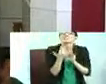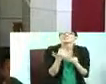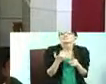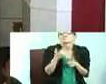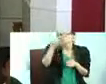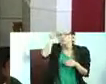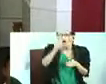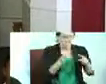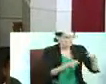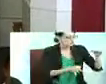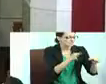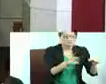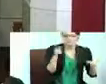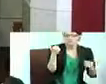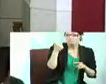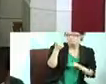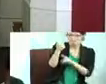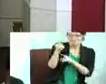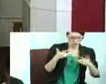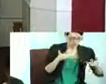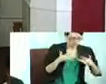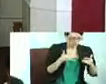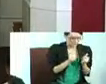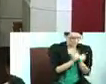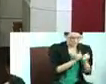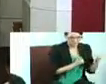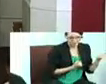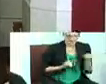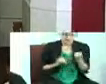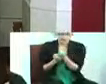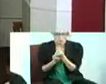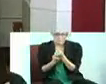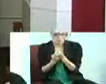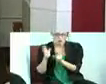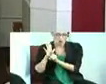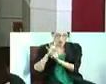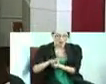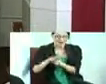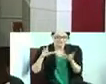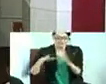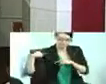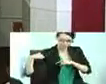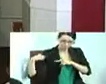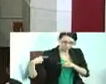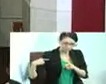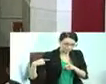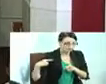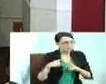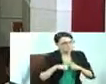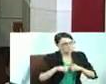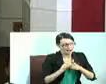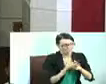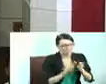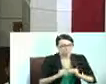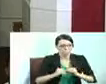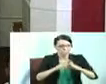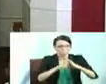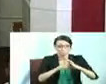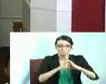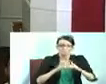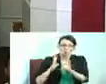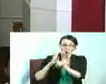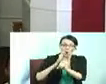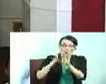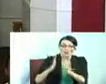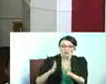have been concerned with and on the side of the oppressed since the beginning of time. When the oppressors